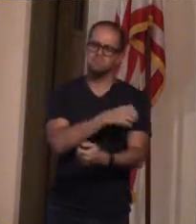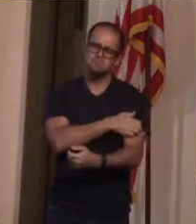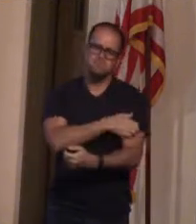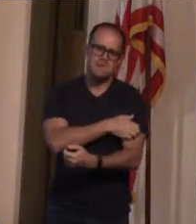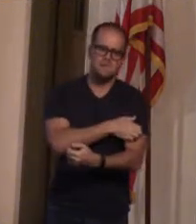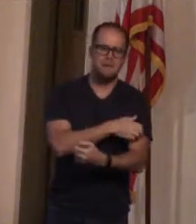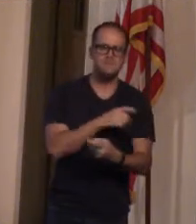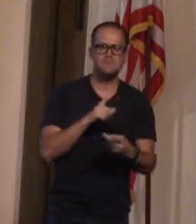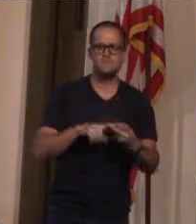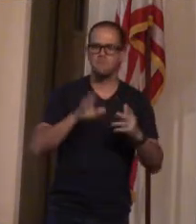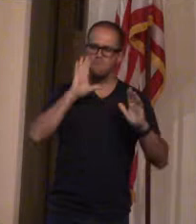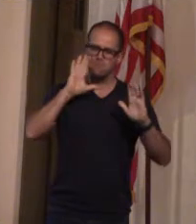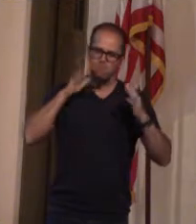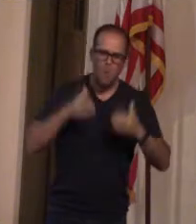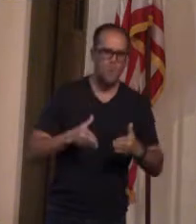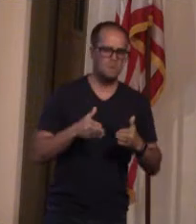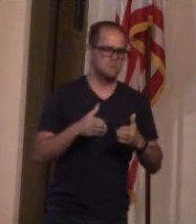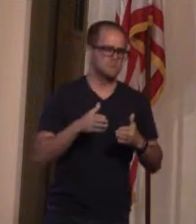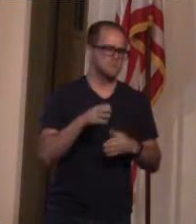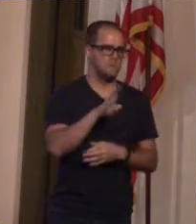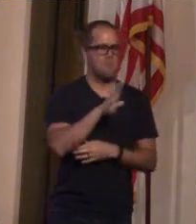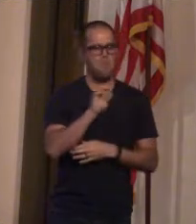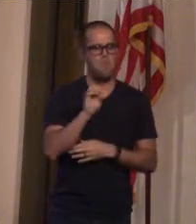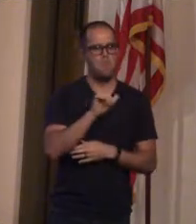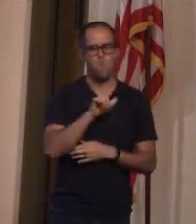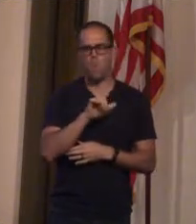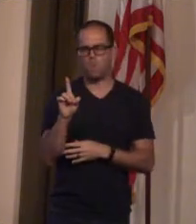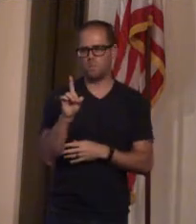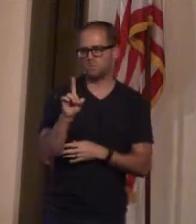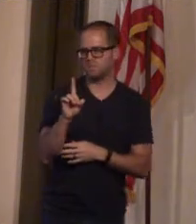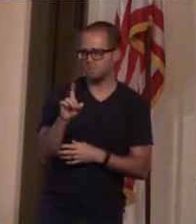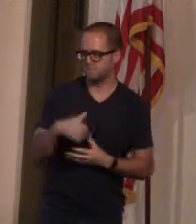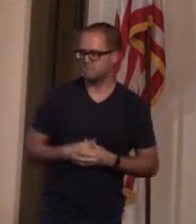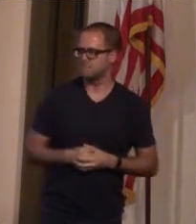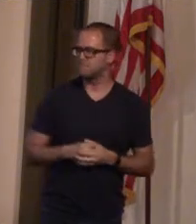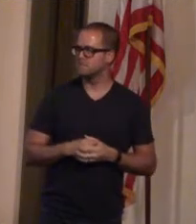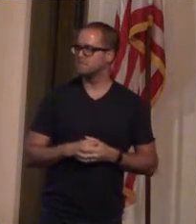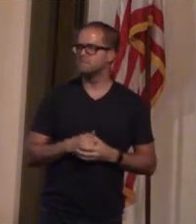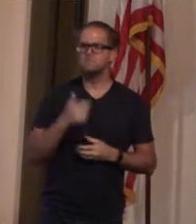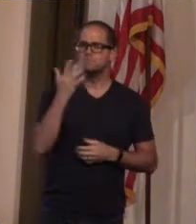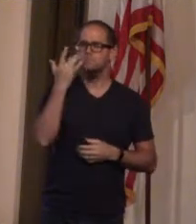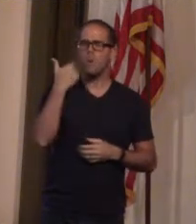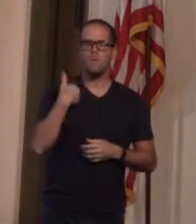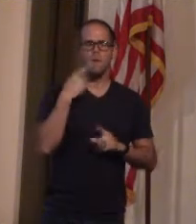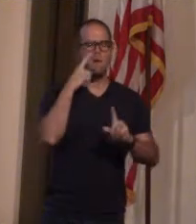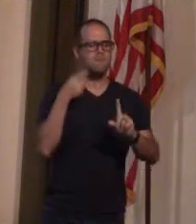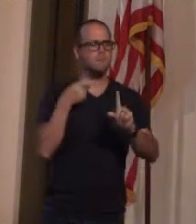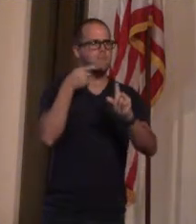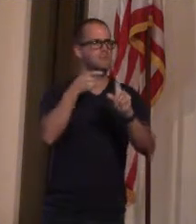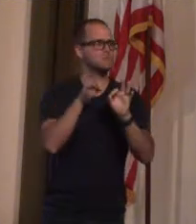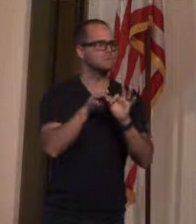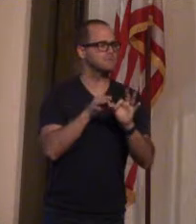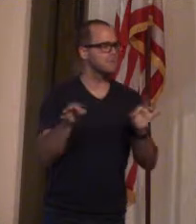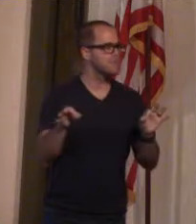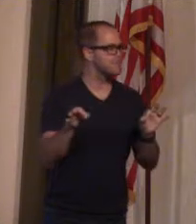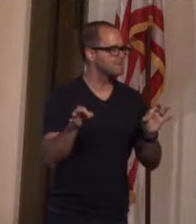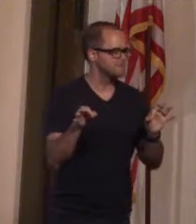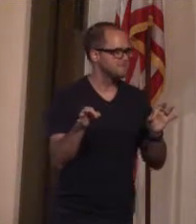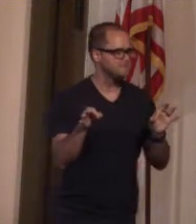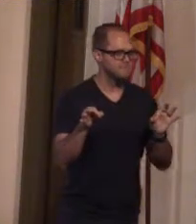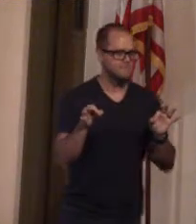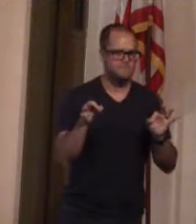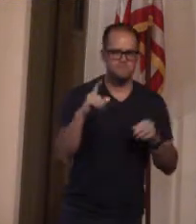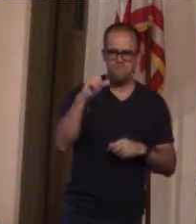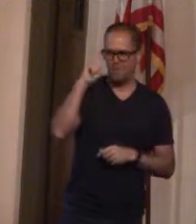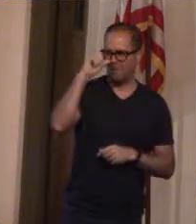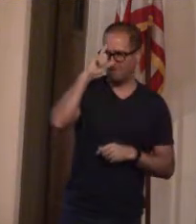there. So these are mission statements, specific, intense,